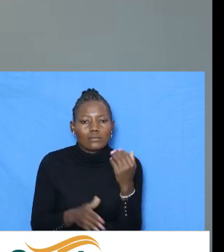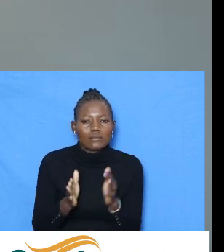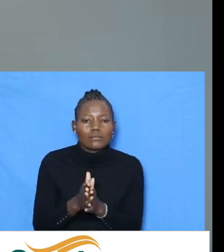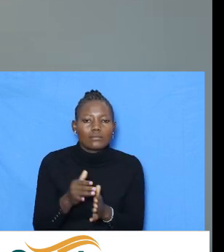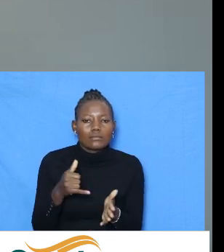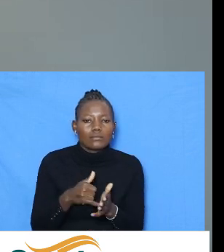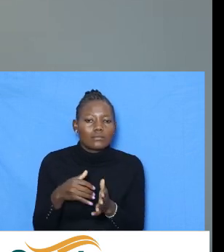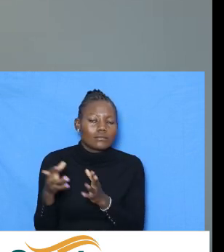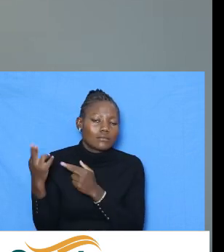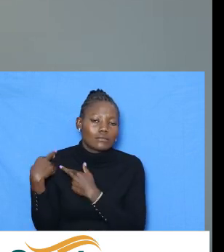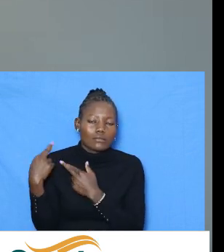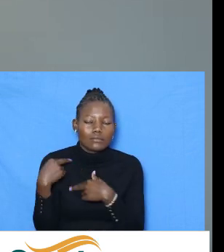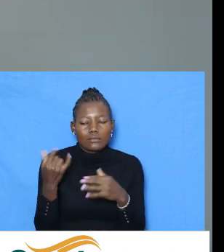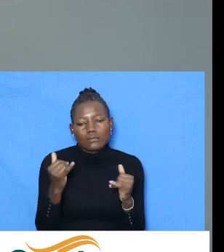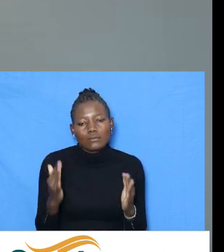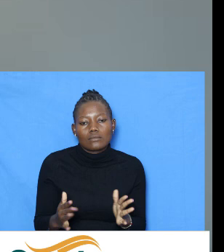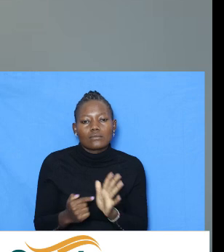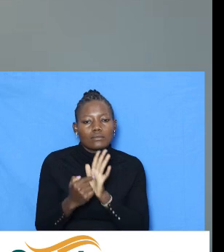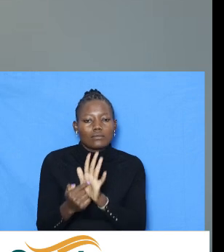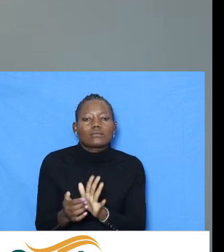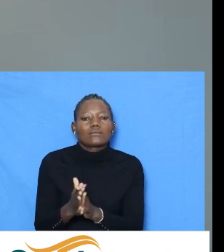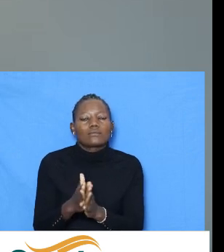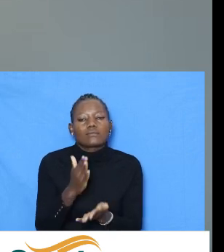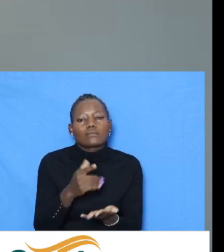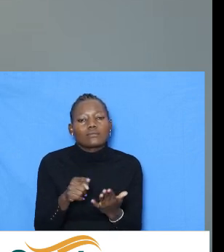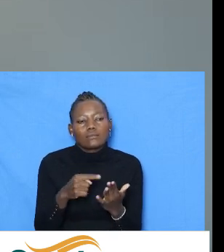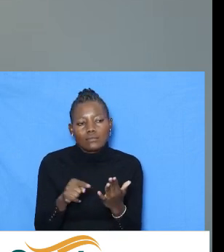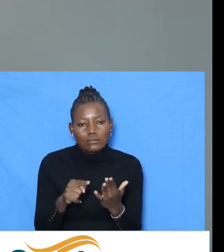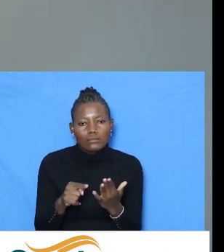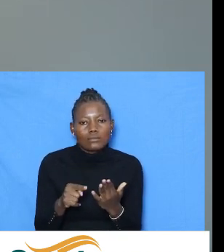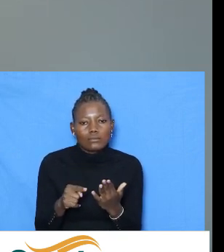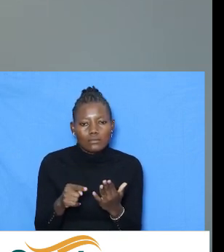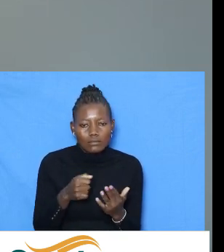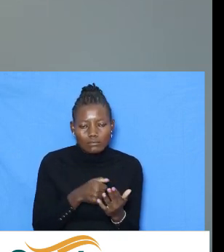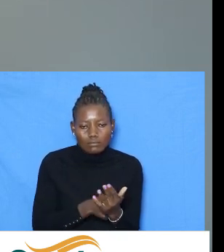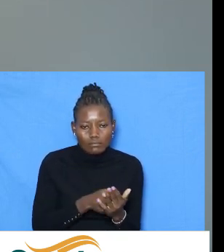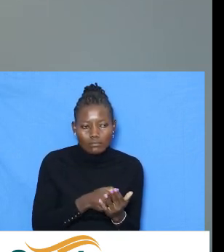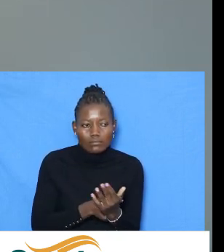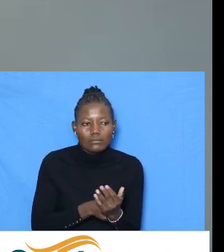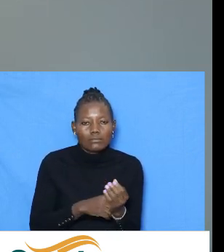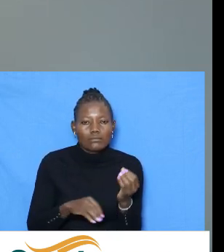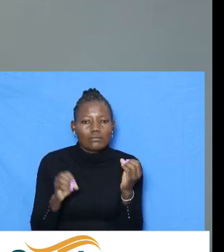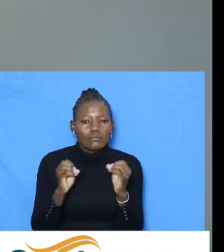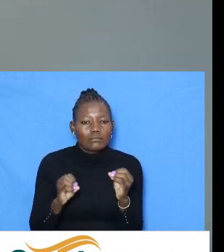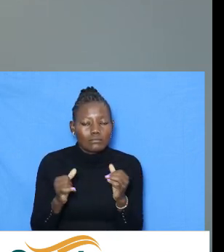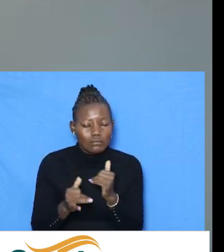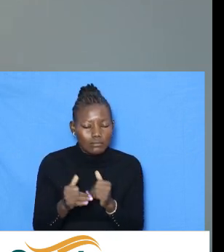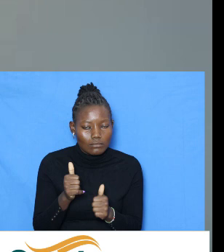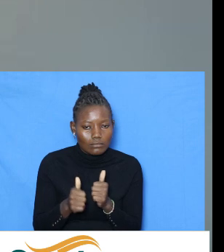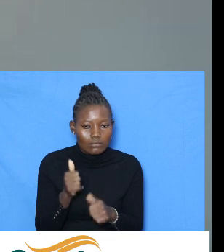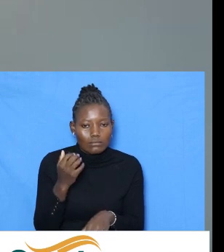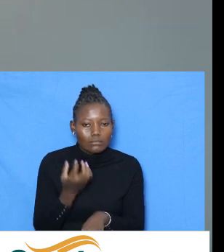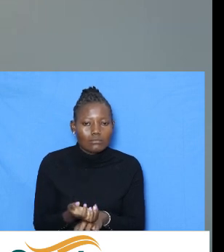it's the duty of the athlete to prove that he hasn't doped, and which is very hard to do.